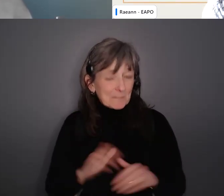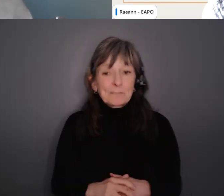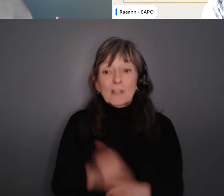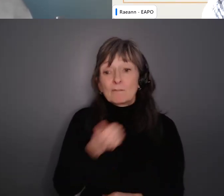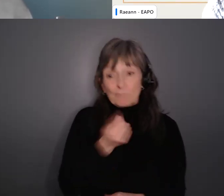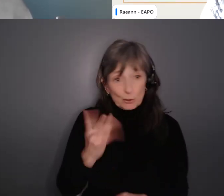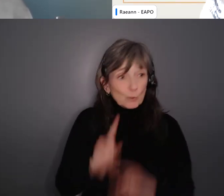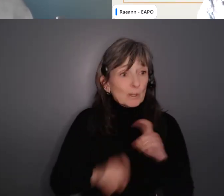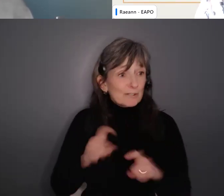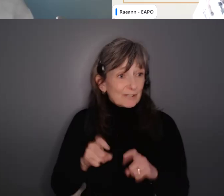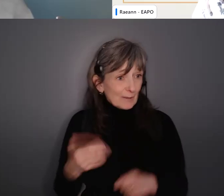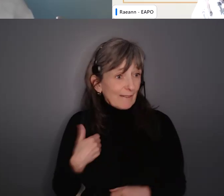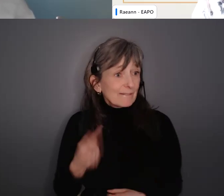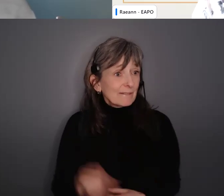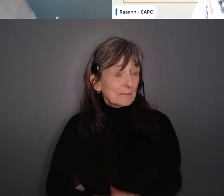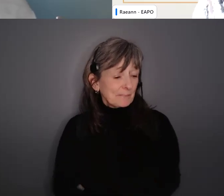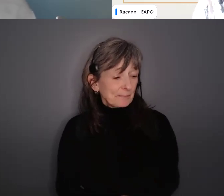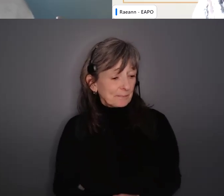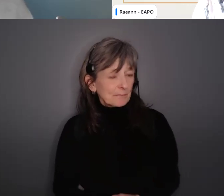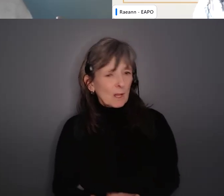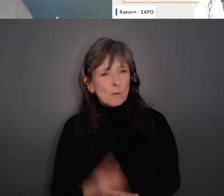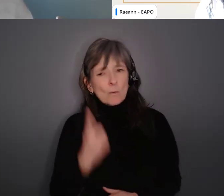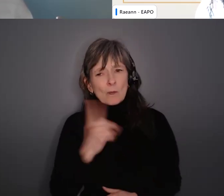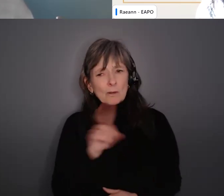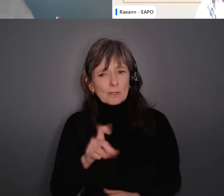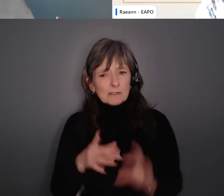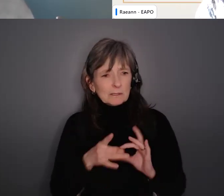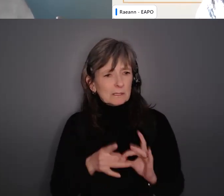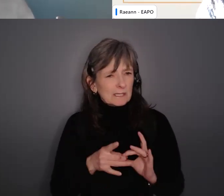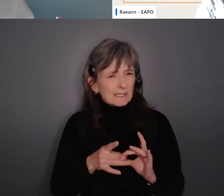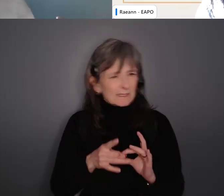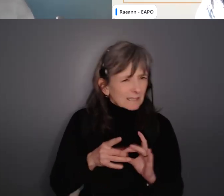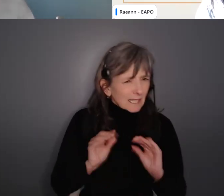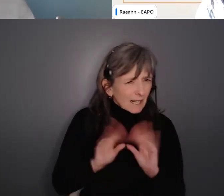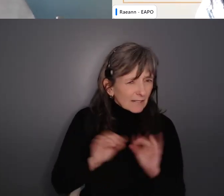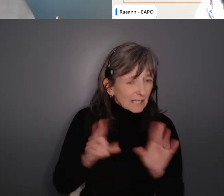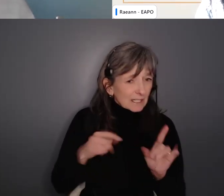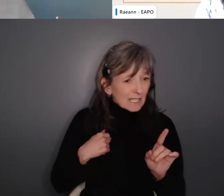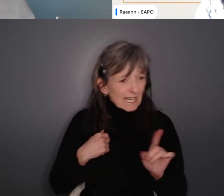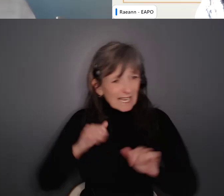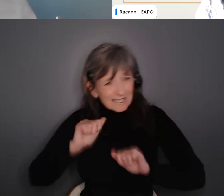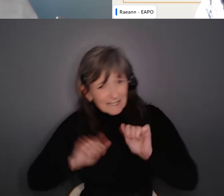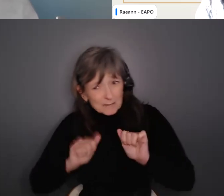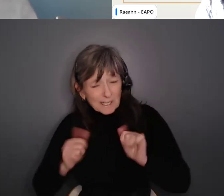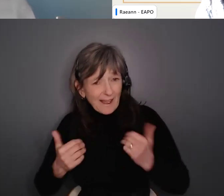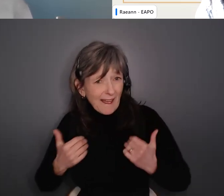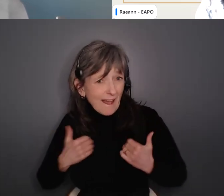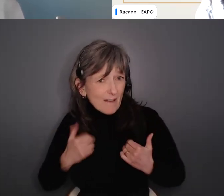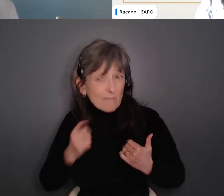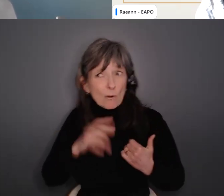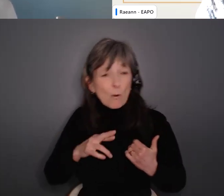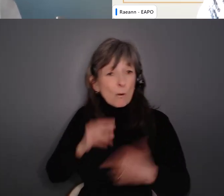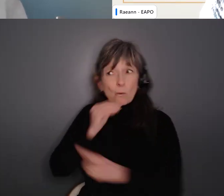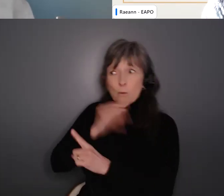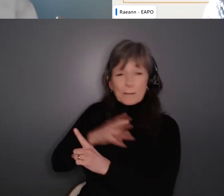questions, and one was around just a clarification. Is there an assessment, or are women allowed to be